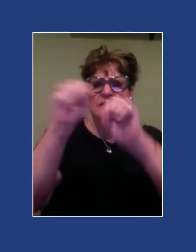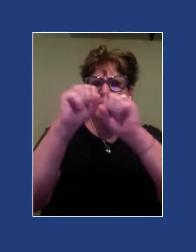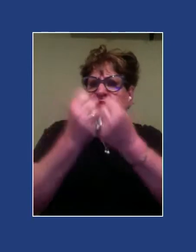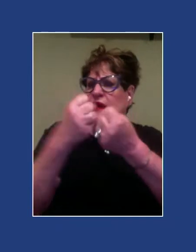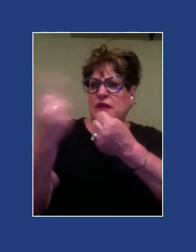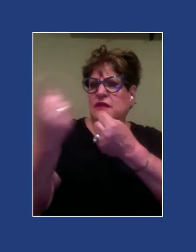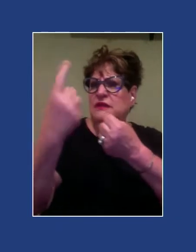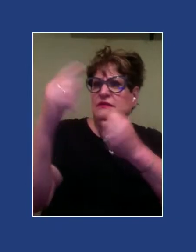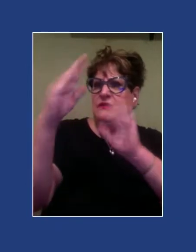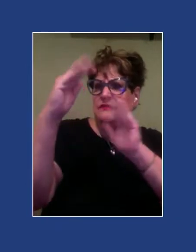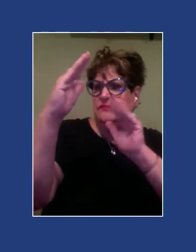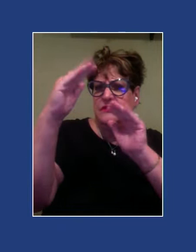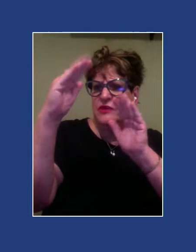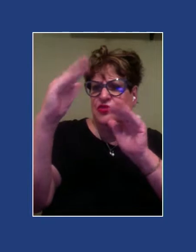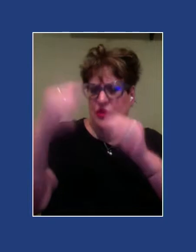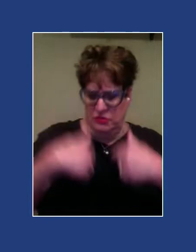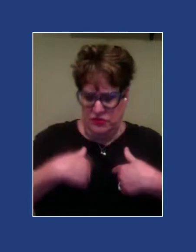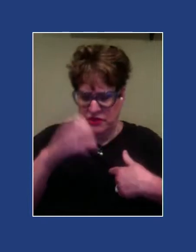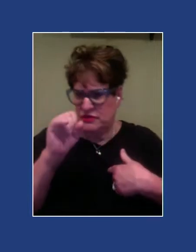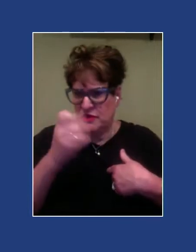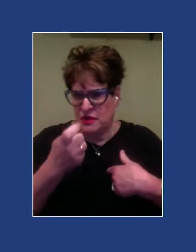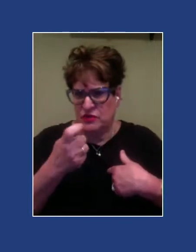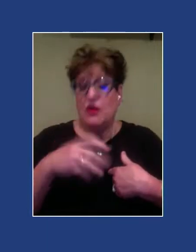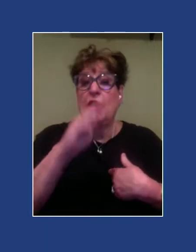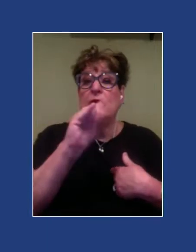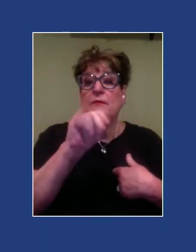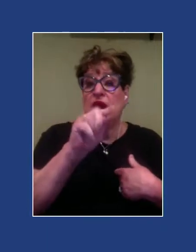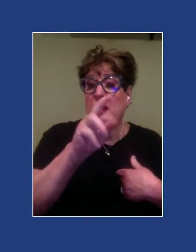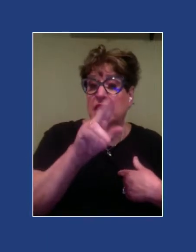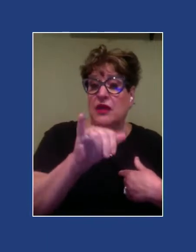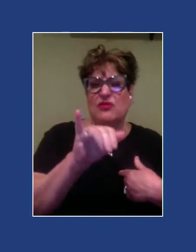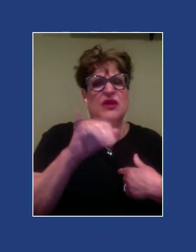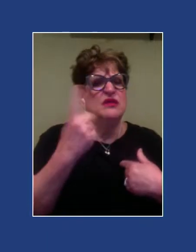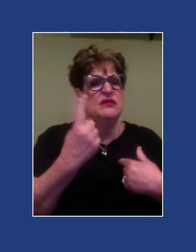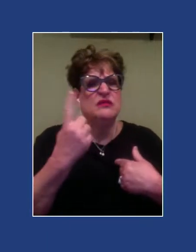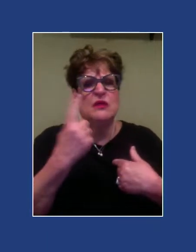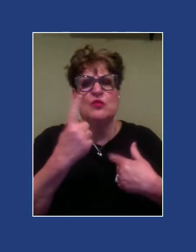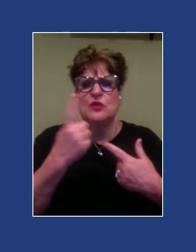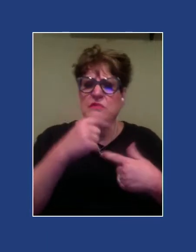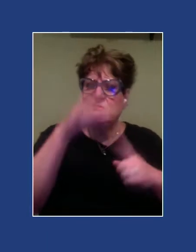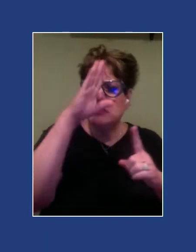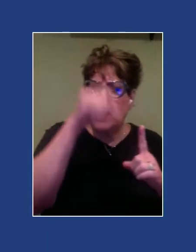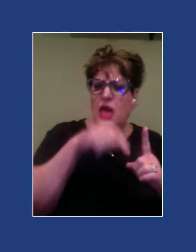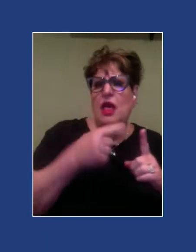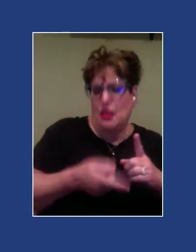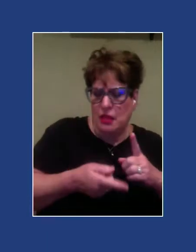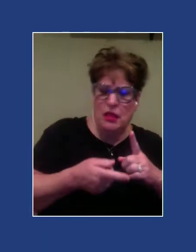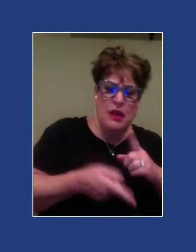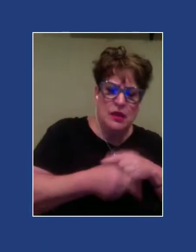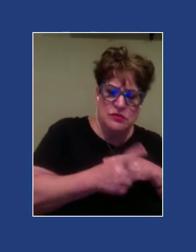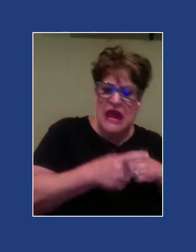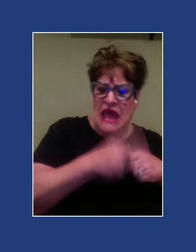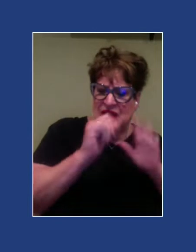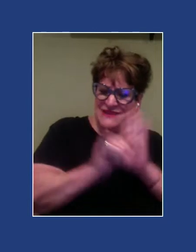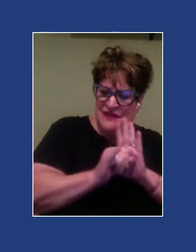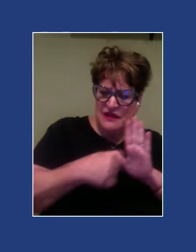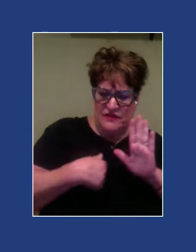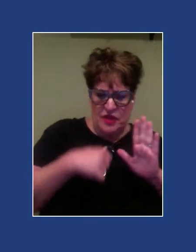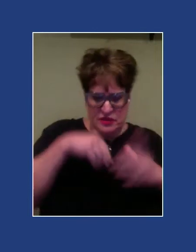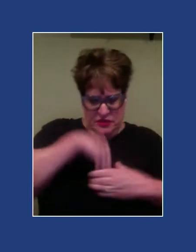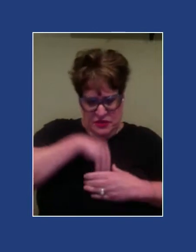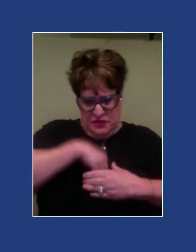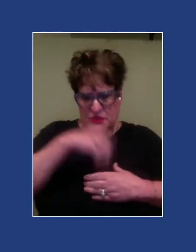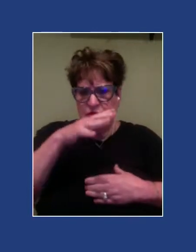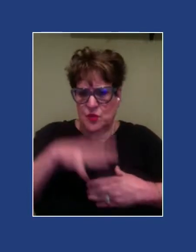were born. In terms of binary gender identities, if someone was assigned male sex at birth and identifies as a woman, they may refer themselves